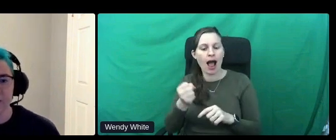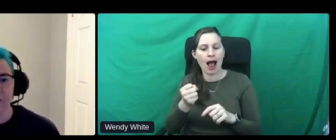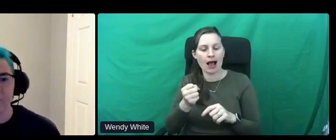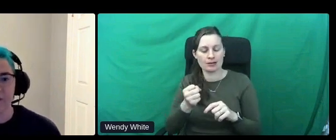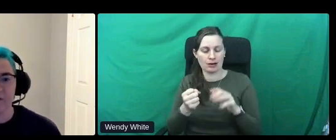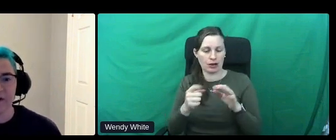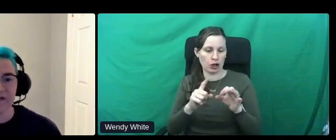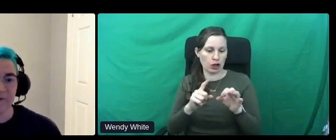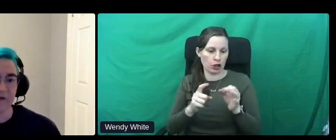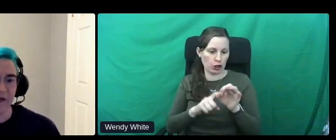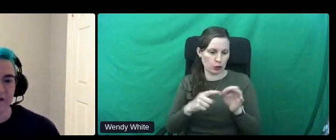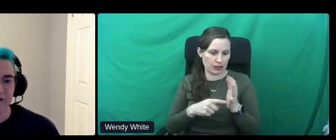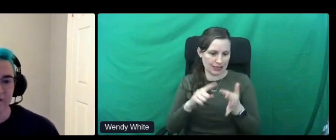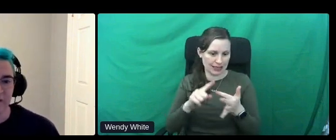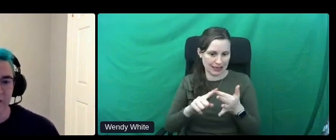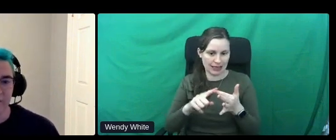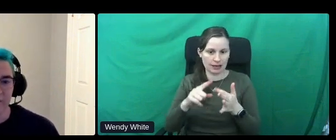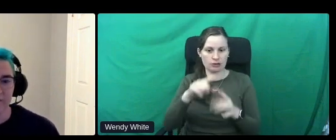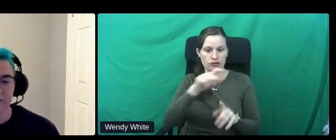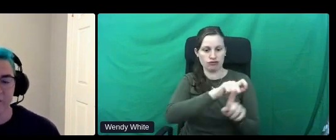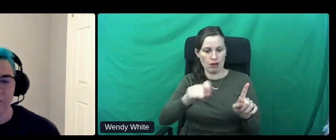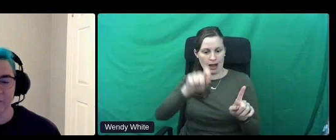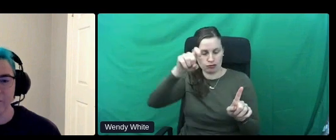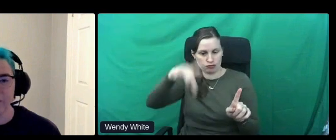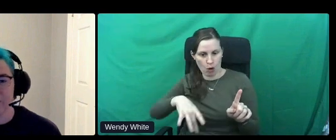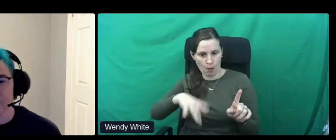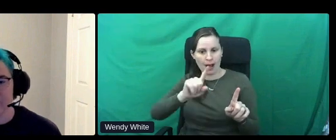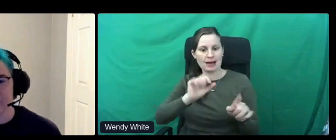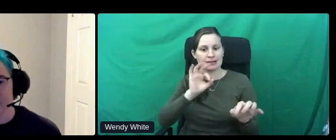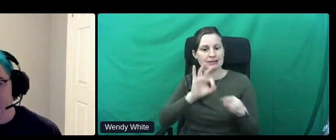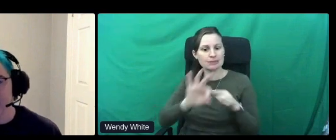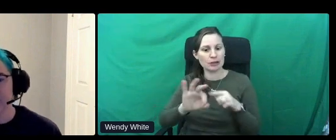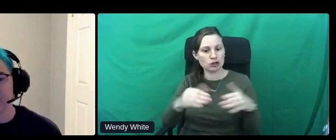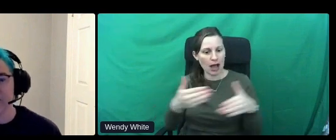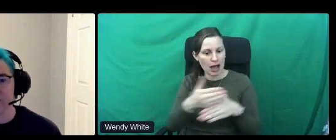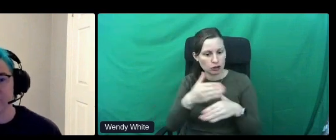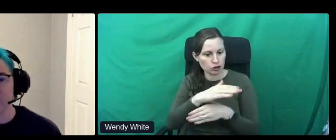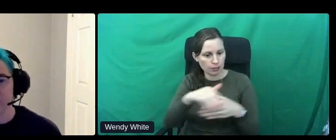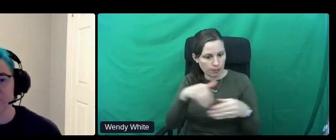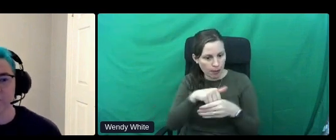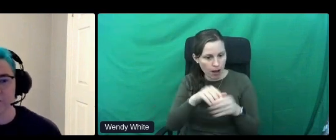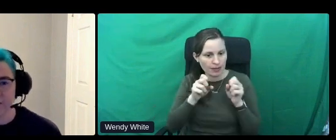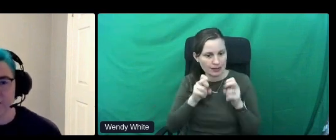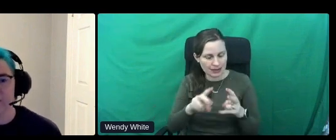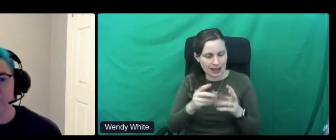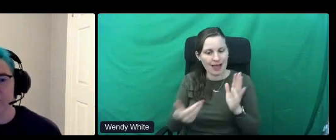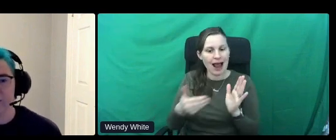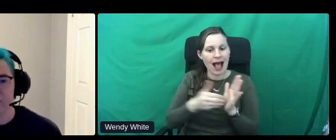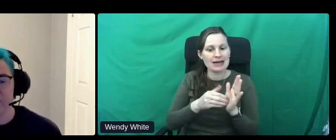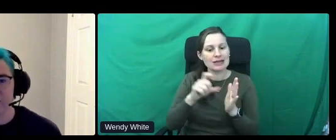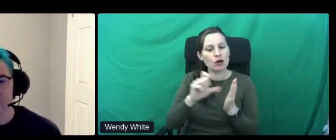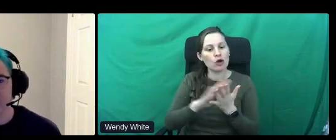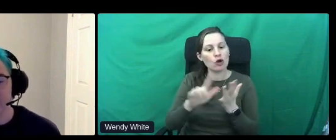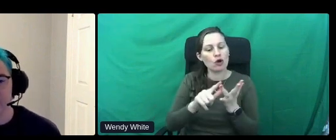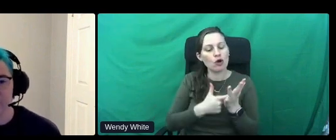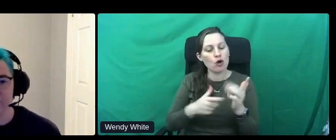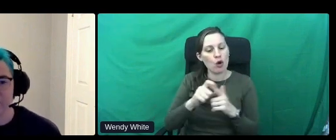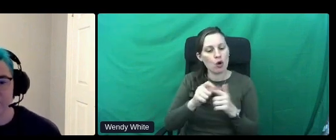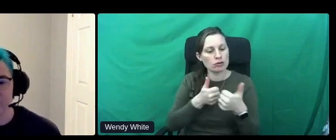drop. We created special actions that were part of that system, and then added chord support within